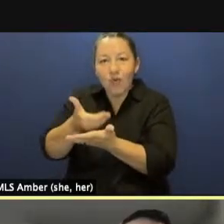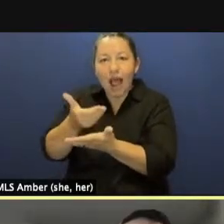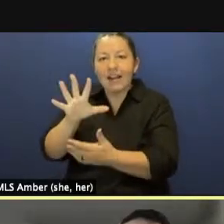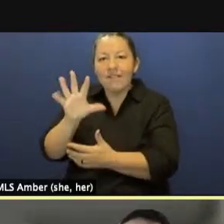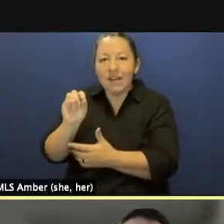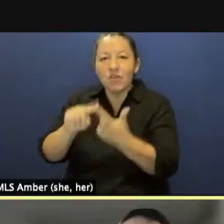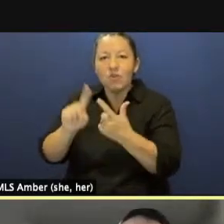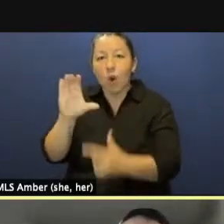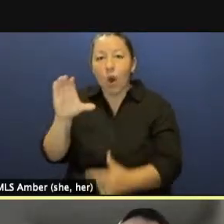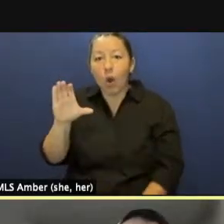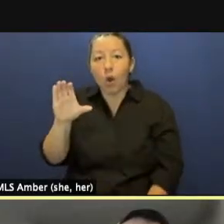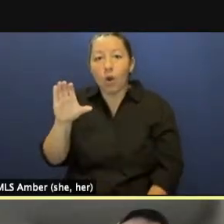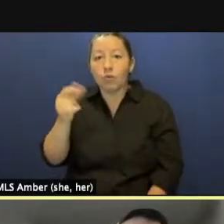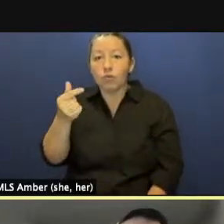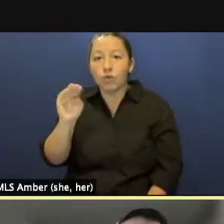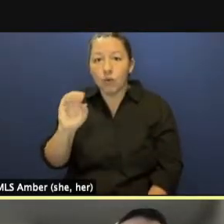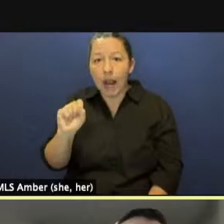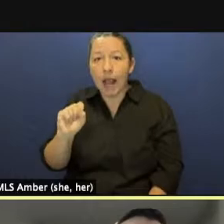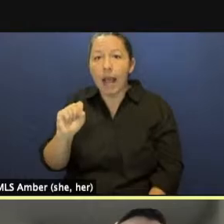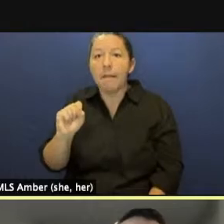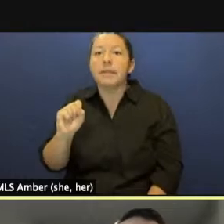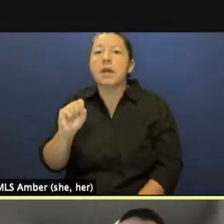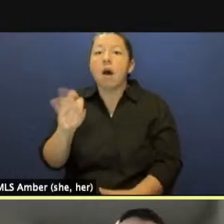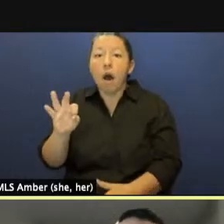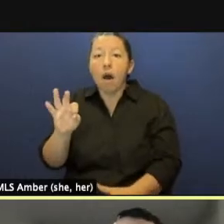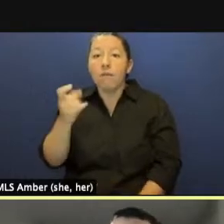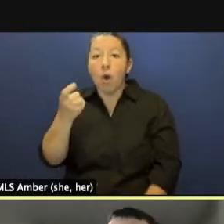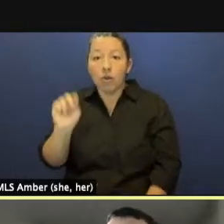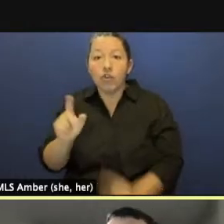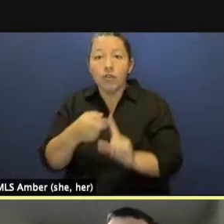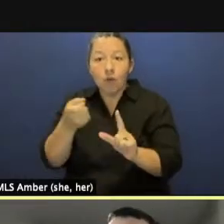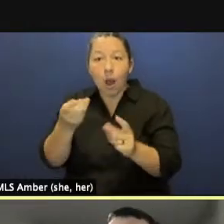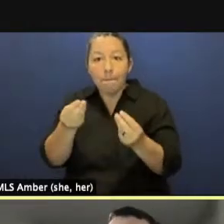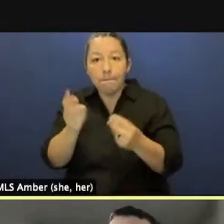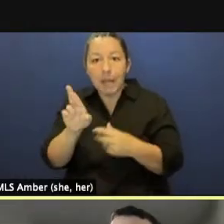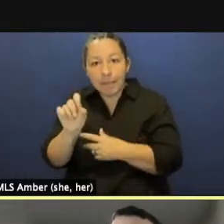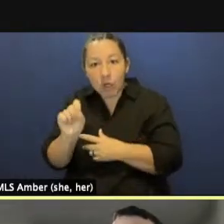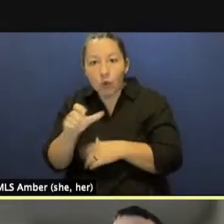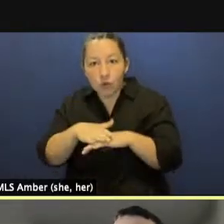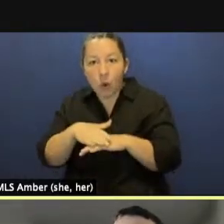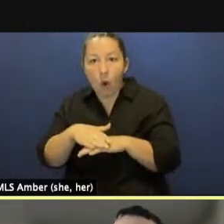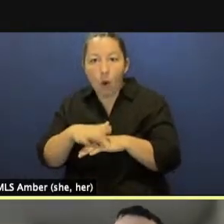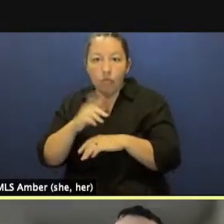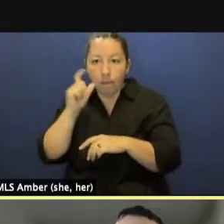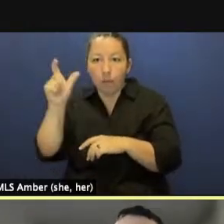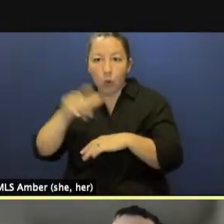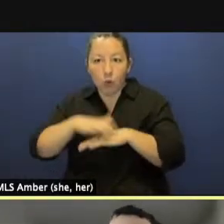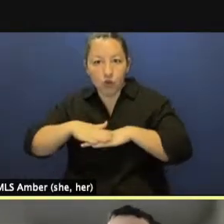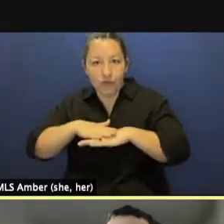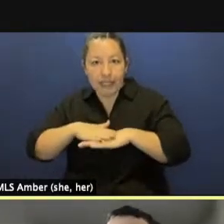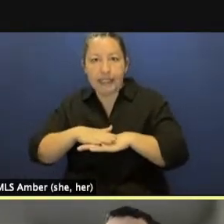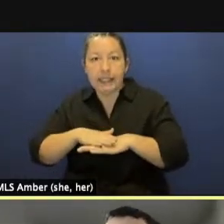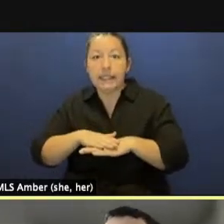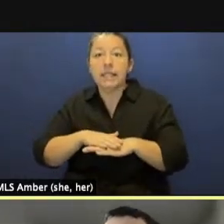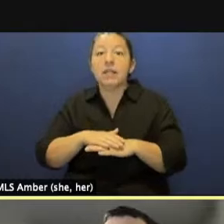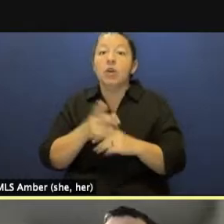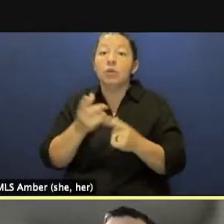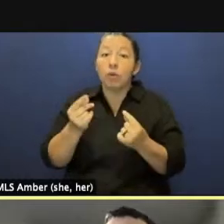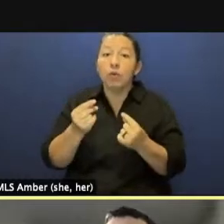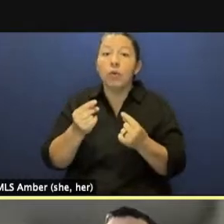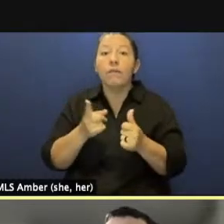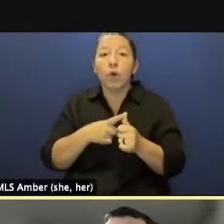of oxygen from the lunar minerals, so from the lunar regolith. We do that to first de-risk the